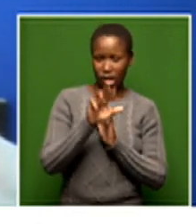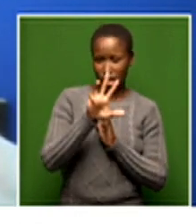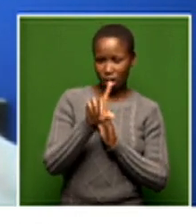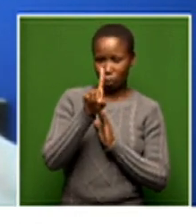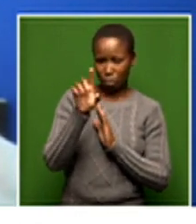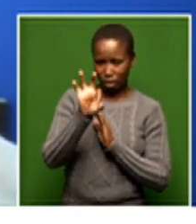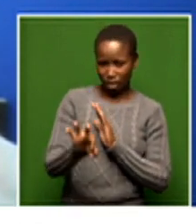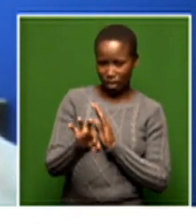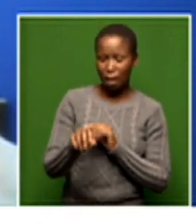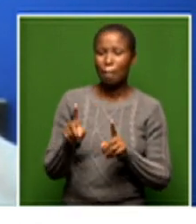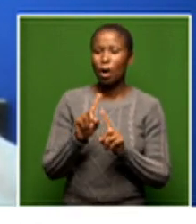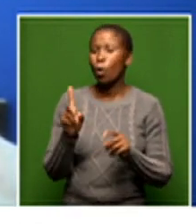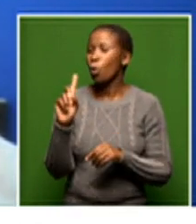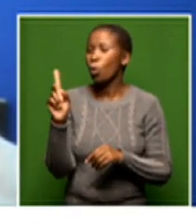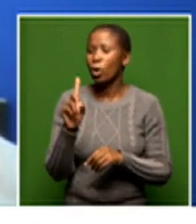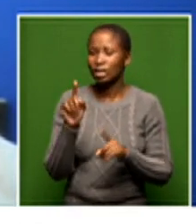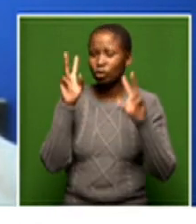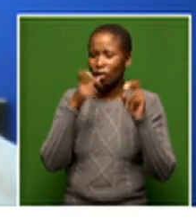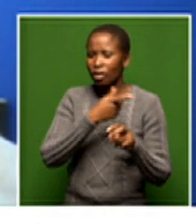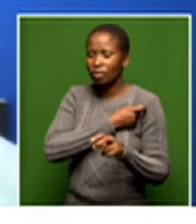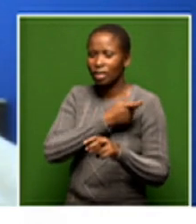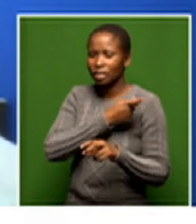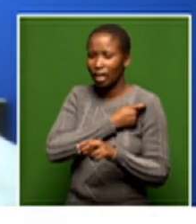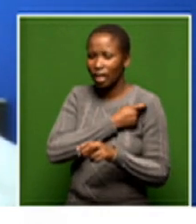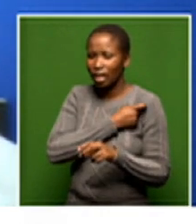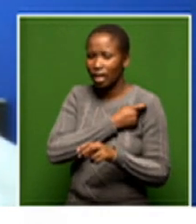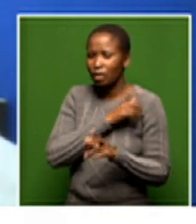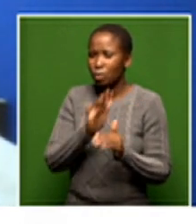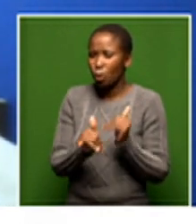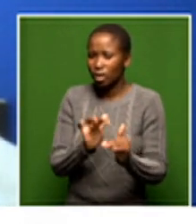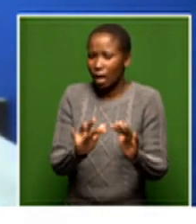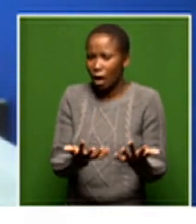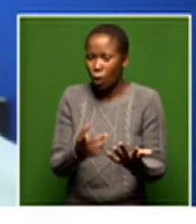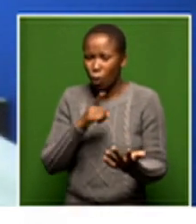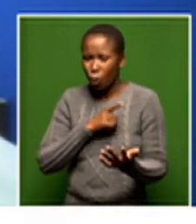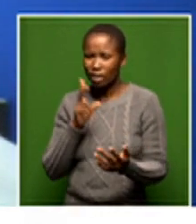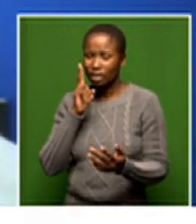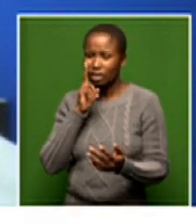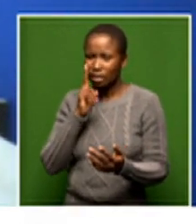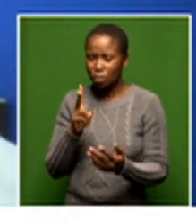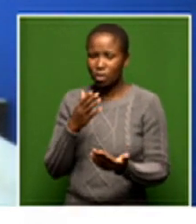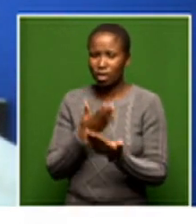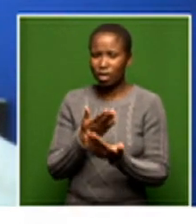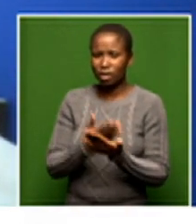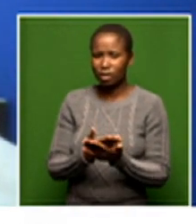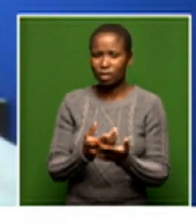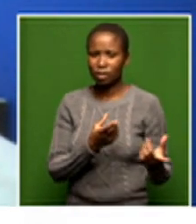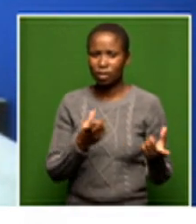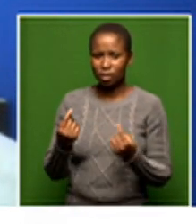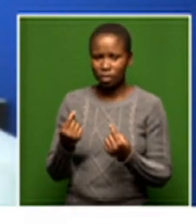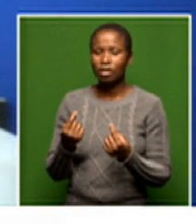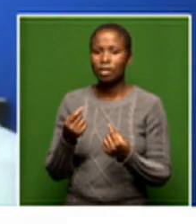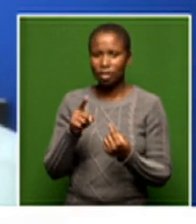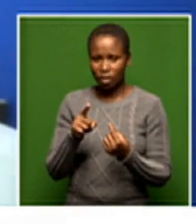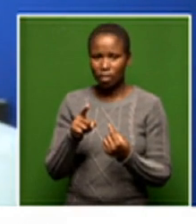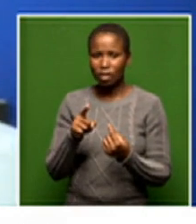what are the sentiments around the vaccine process, and why is it so low in Cameroon and Tunisia compared to